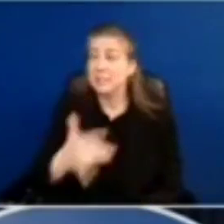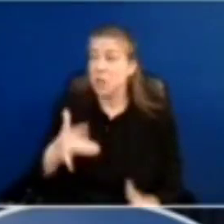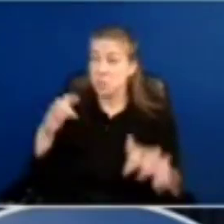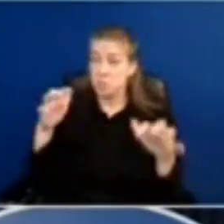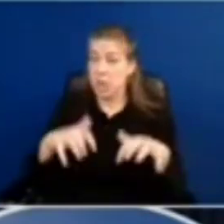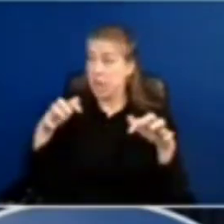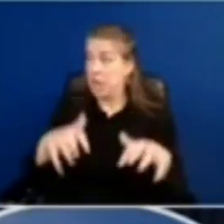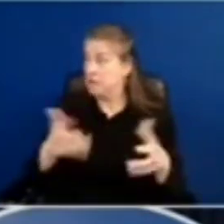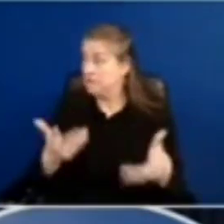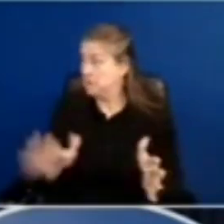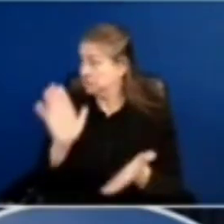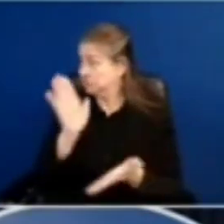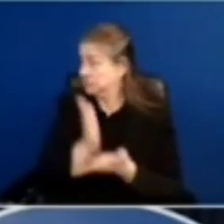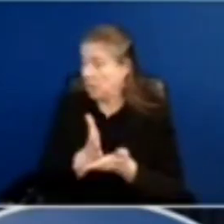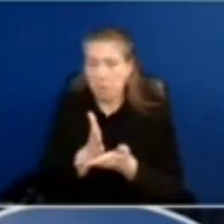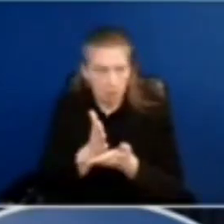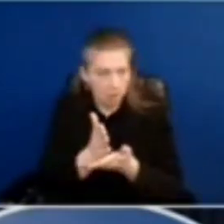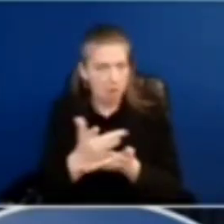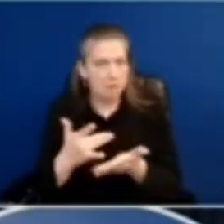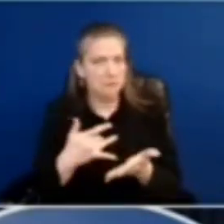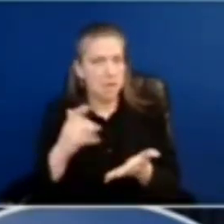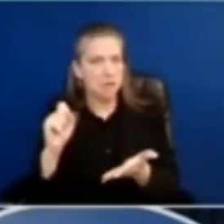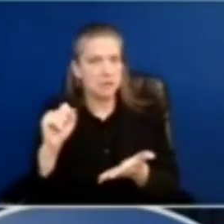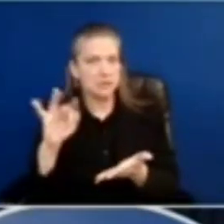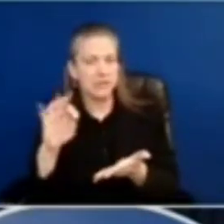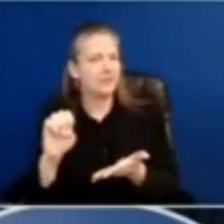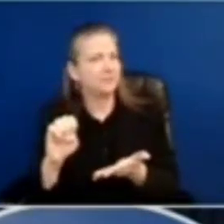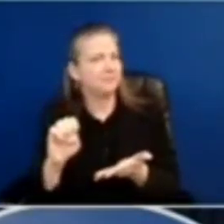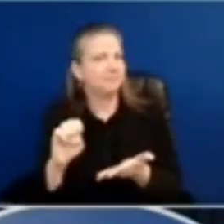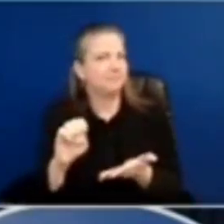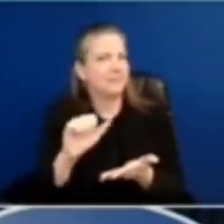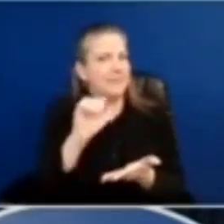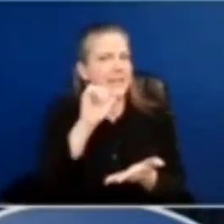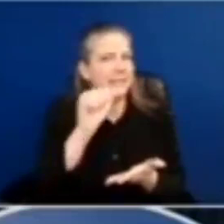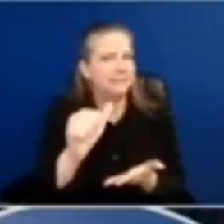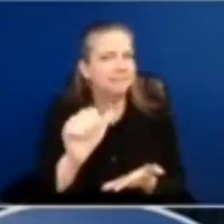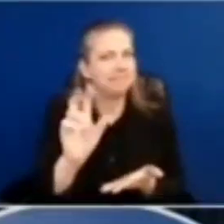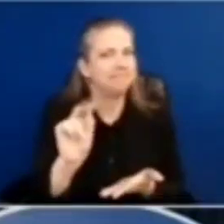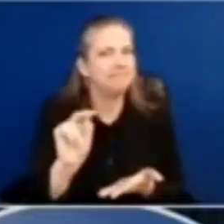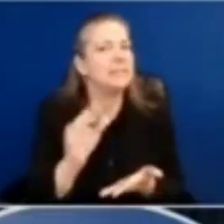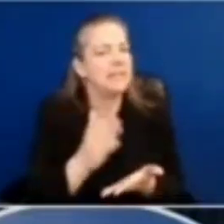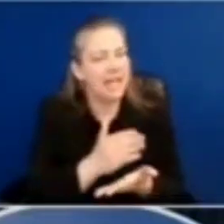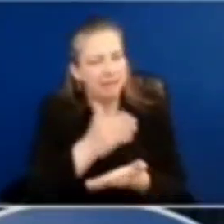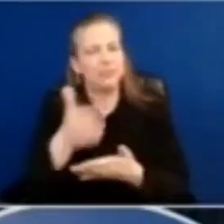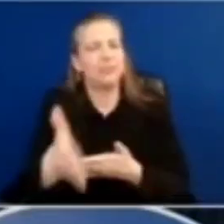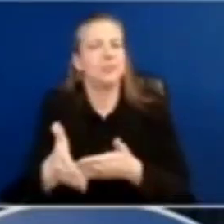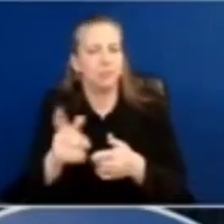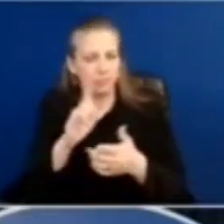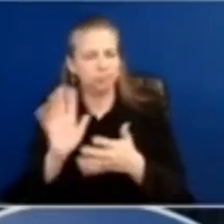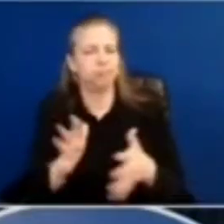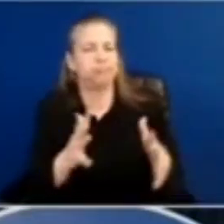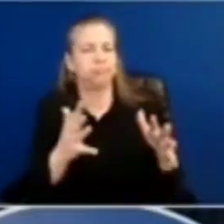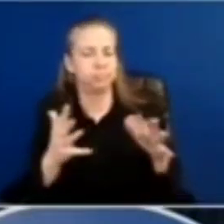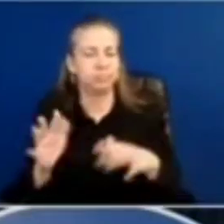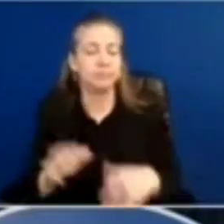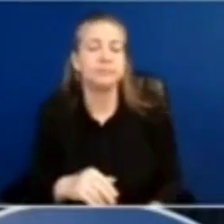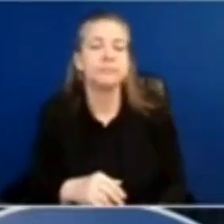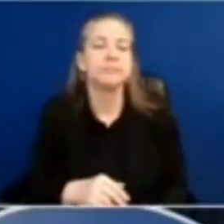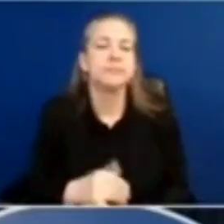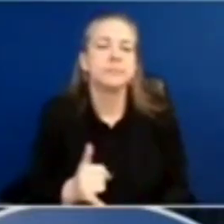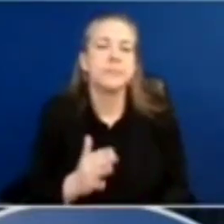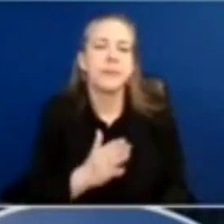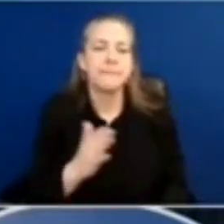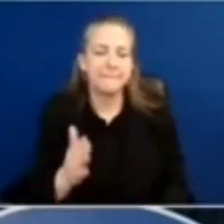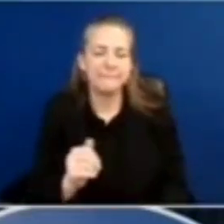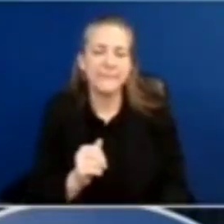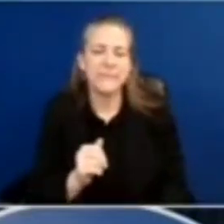that it's going to be safe, because it's not. Okay, this is where we